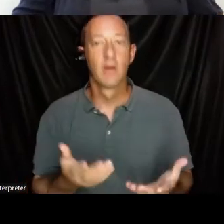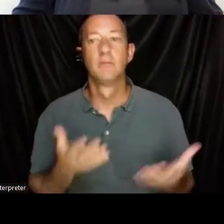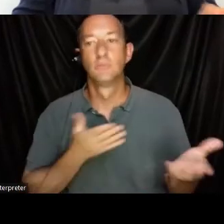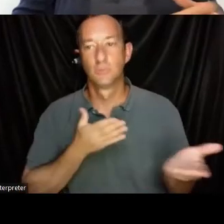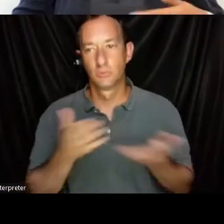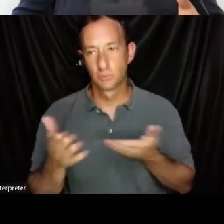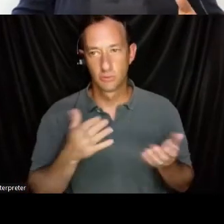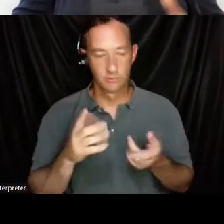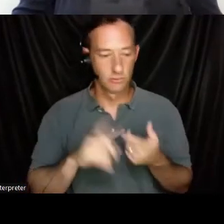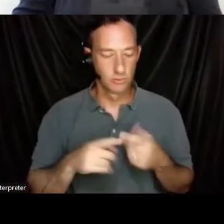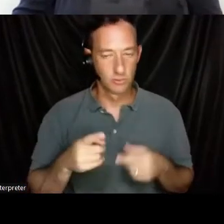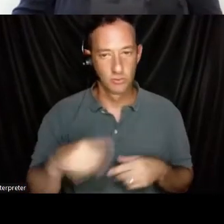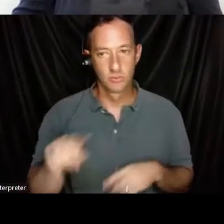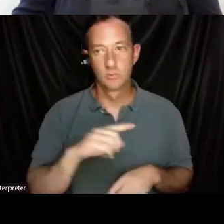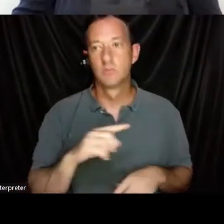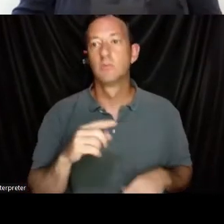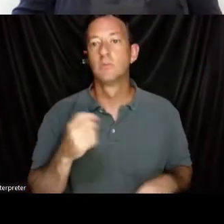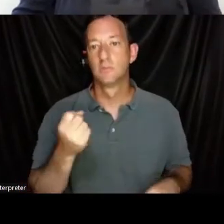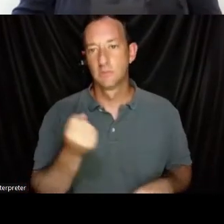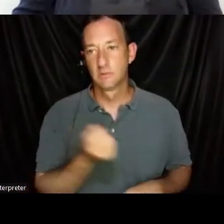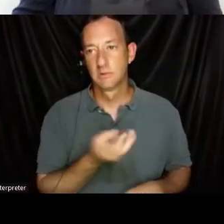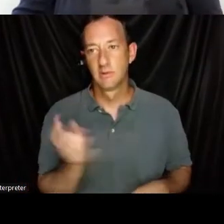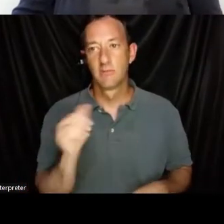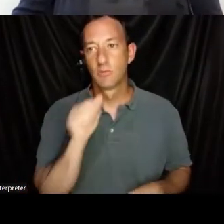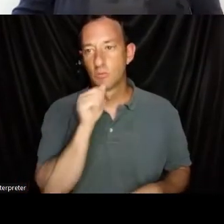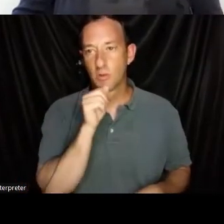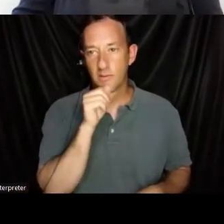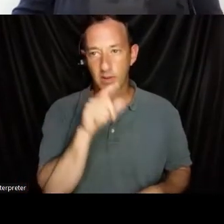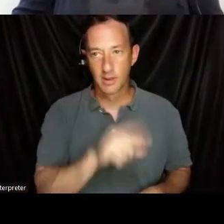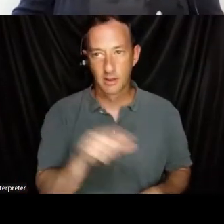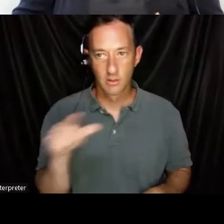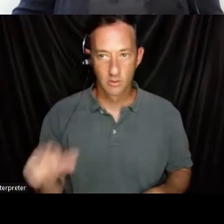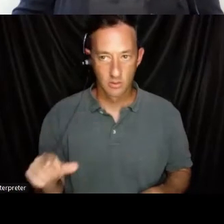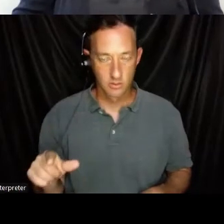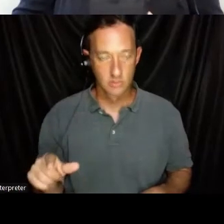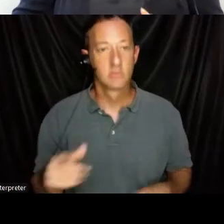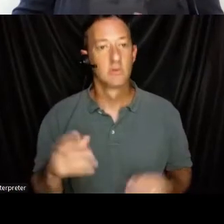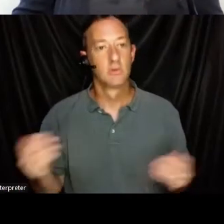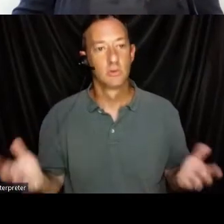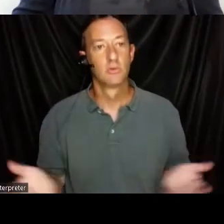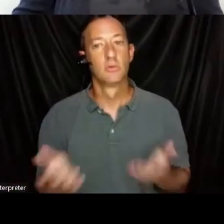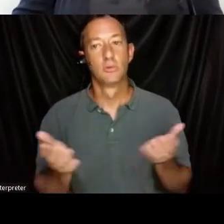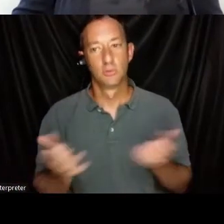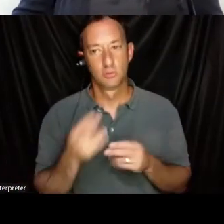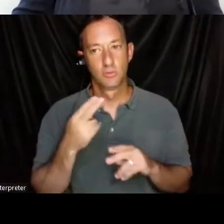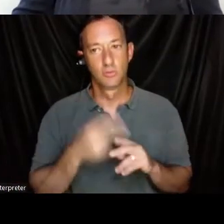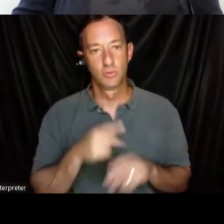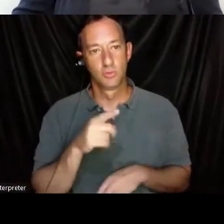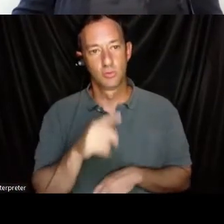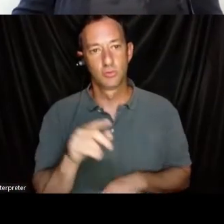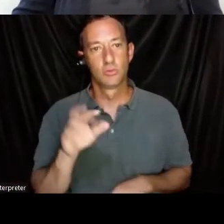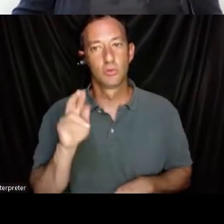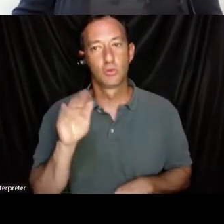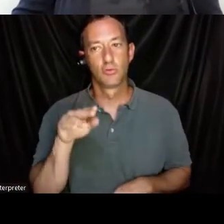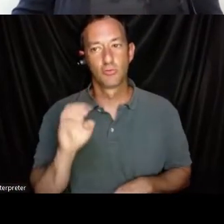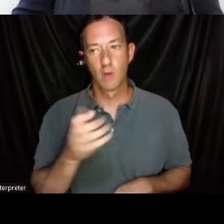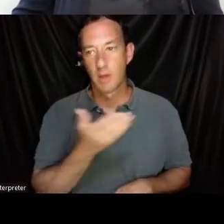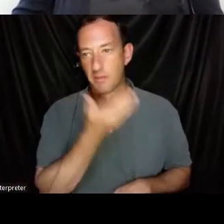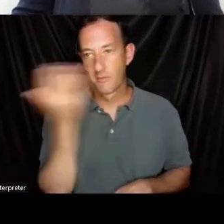services to a number of private landlords, and they encourage the use of this crime-free lease